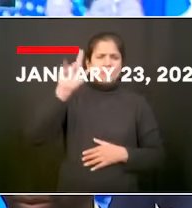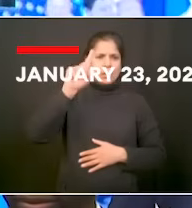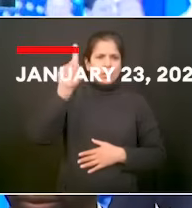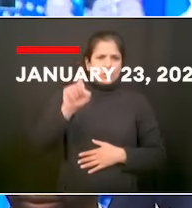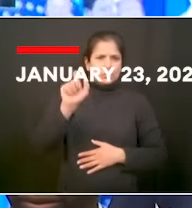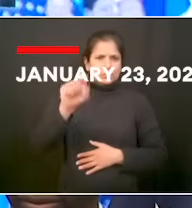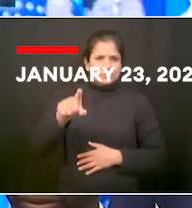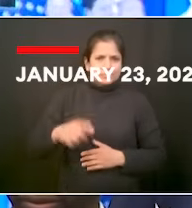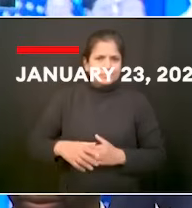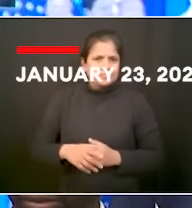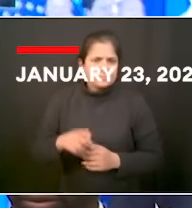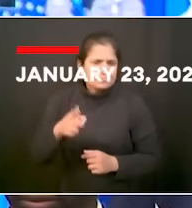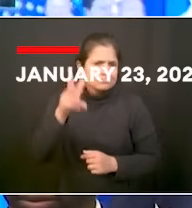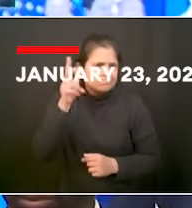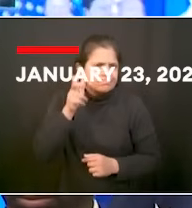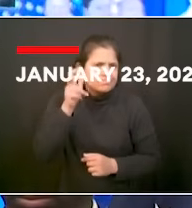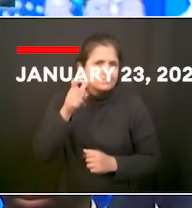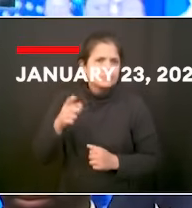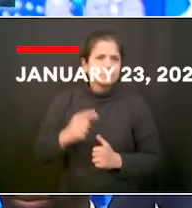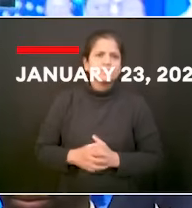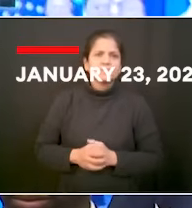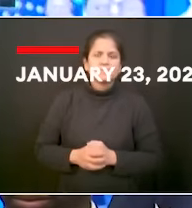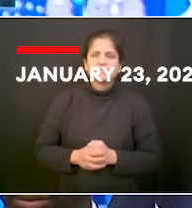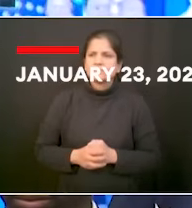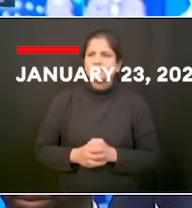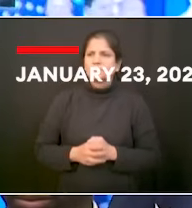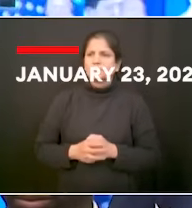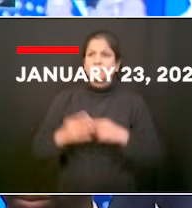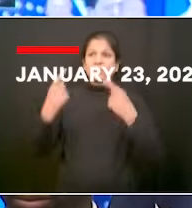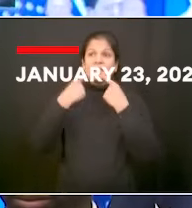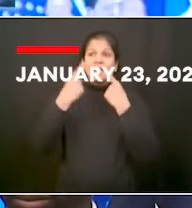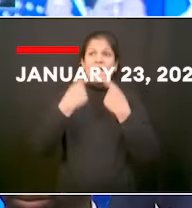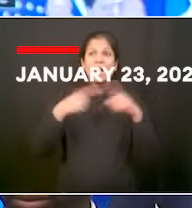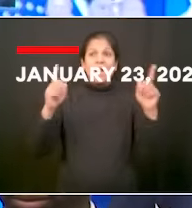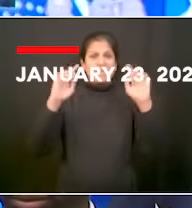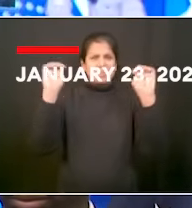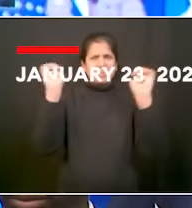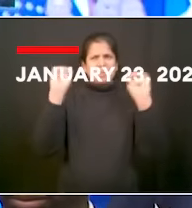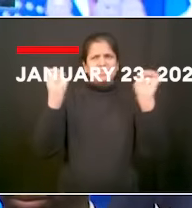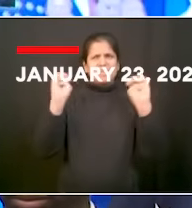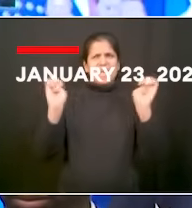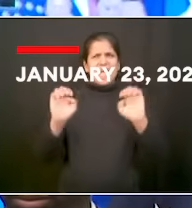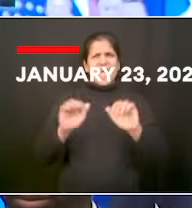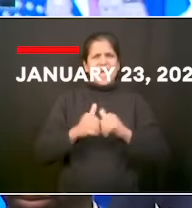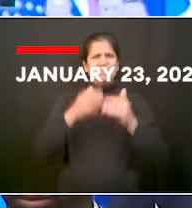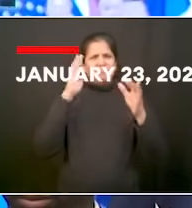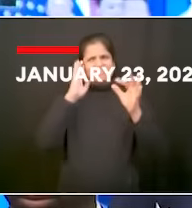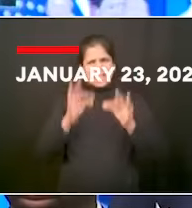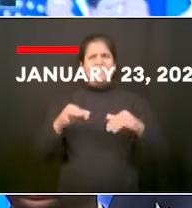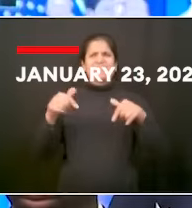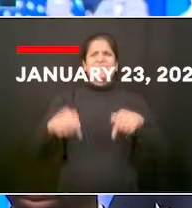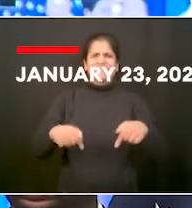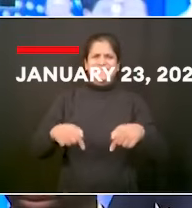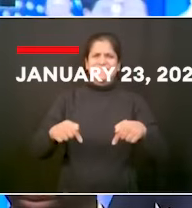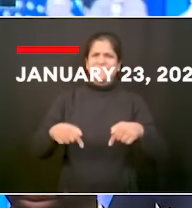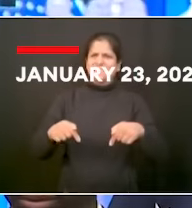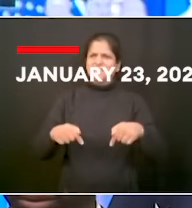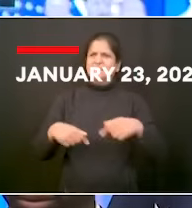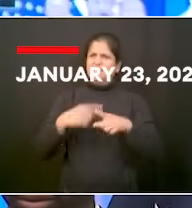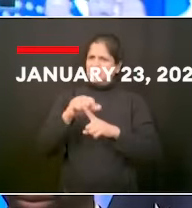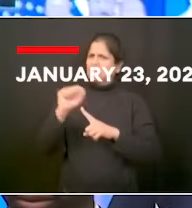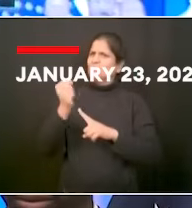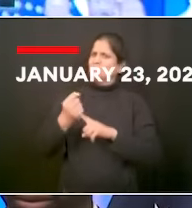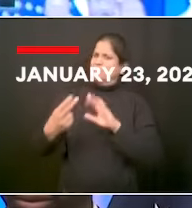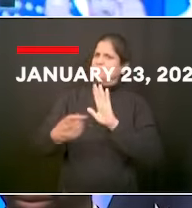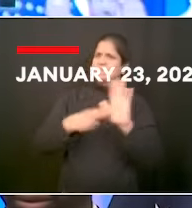the folks at the podium? Like, where is that point where you decide it's a state of emergency? And also, can you go into depth as to what the